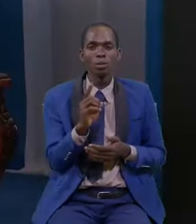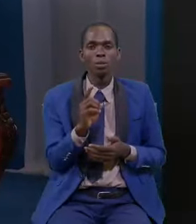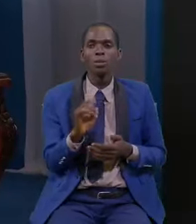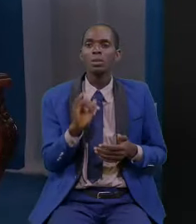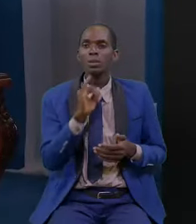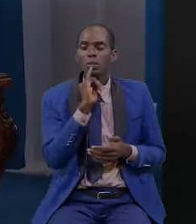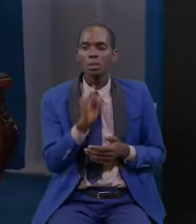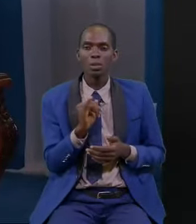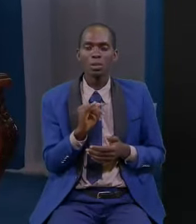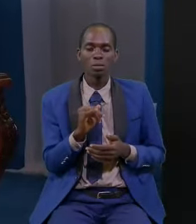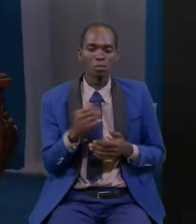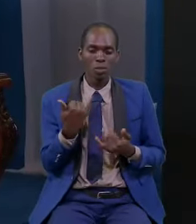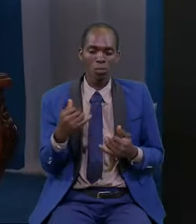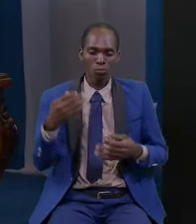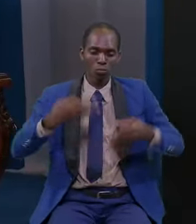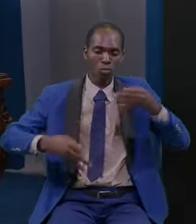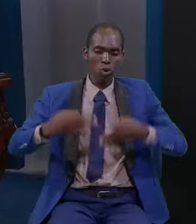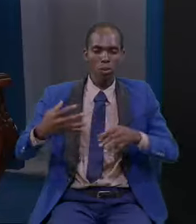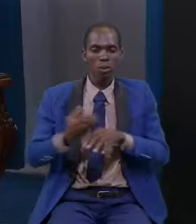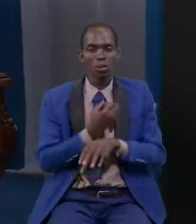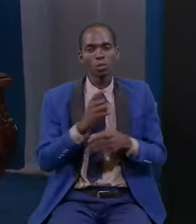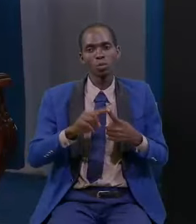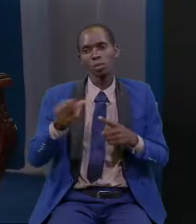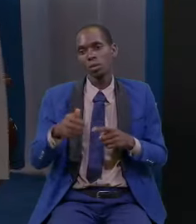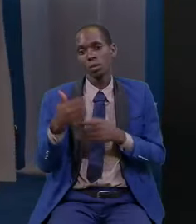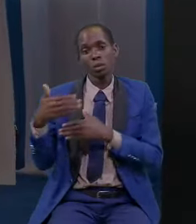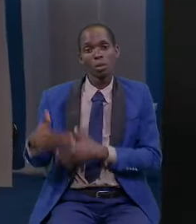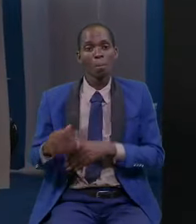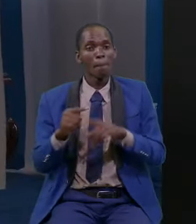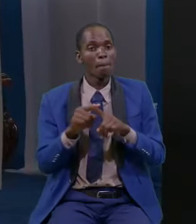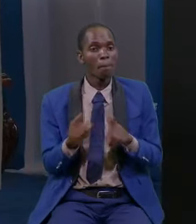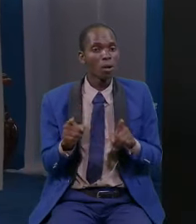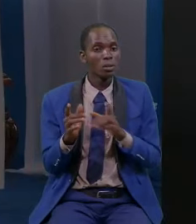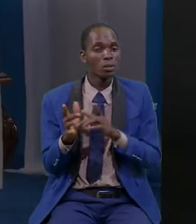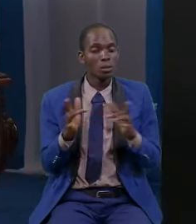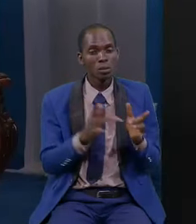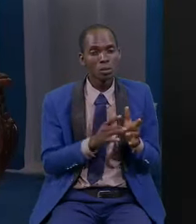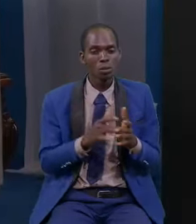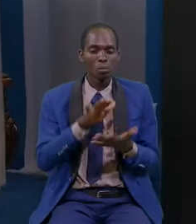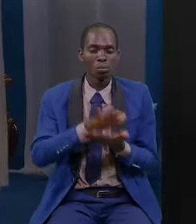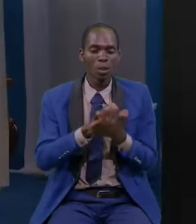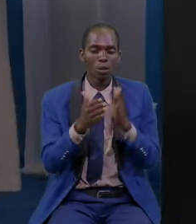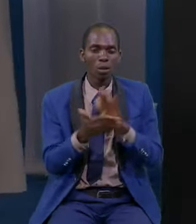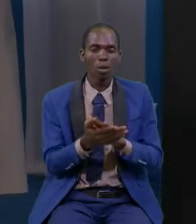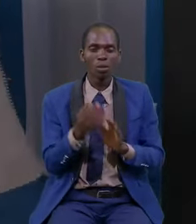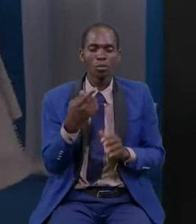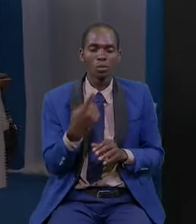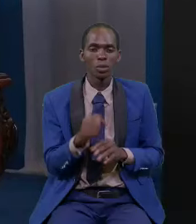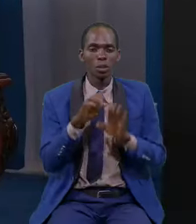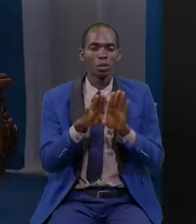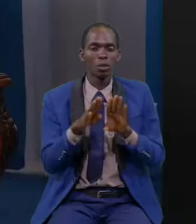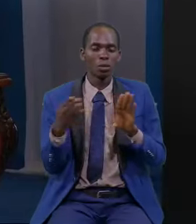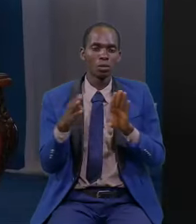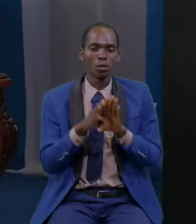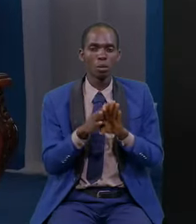other side. But Jesus becomes the door. He's between sinful